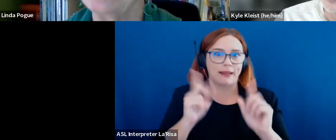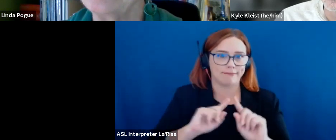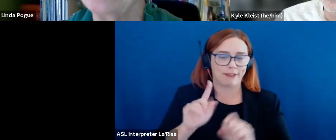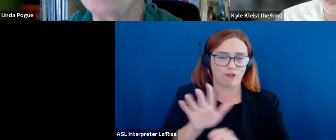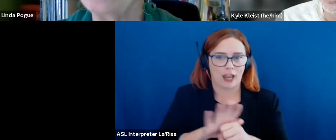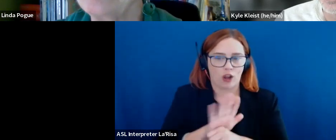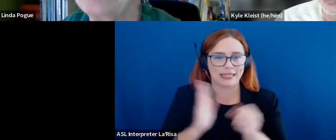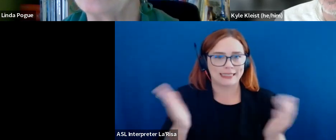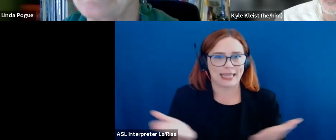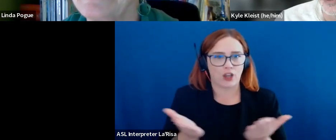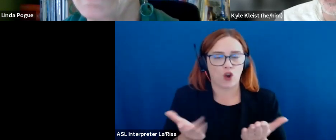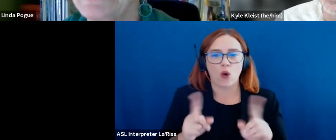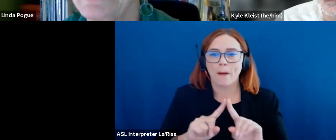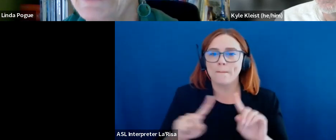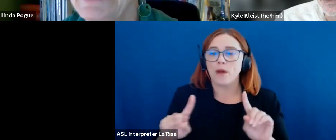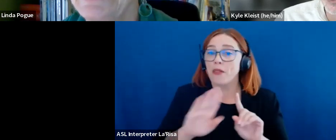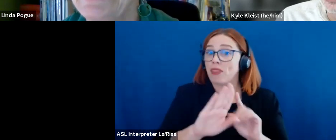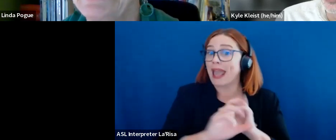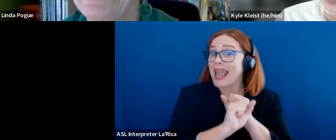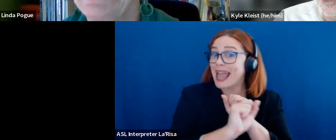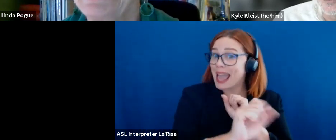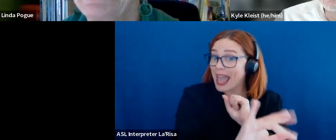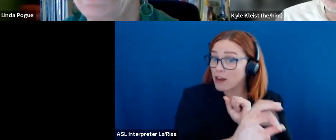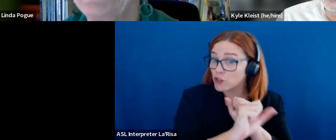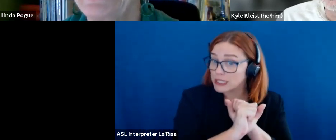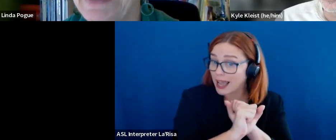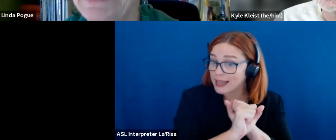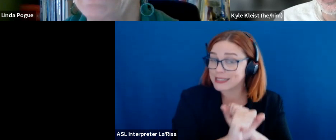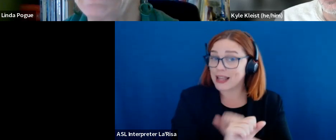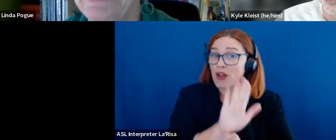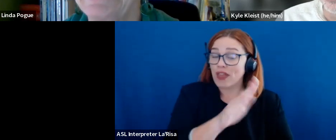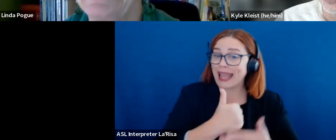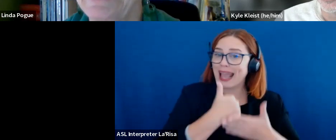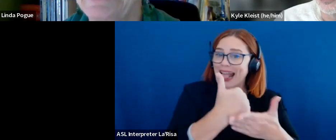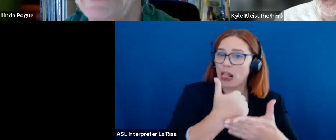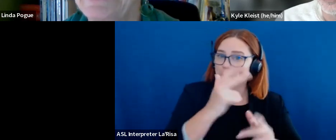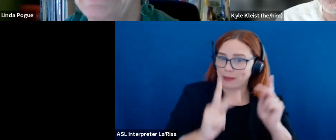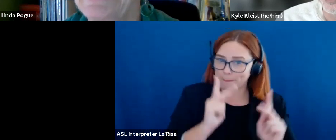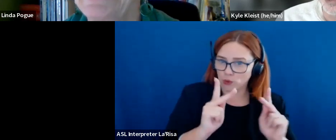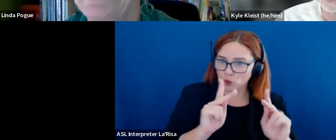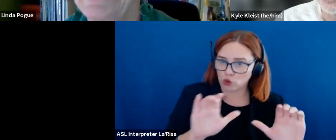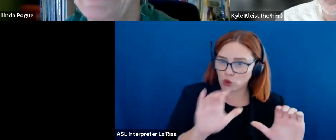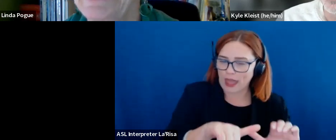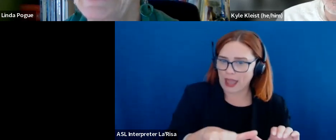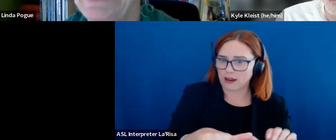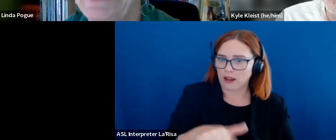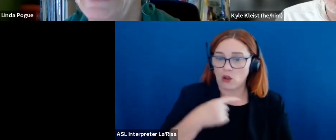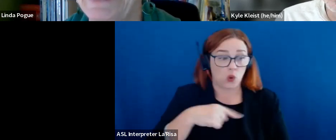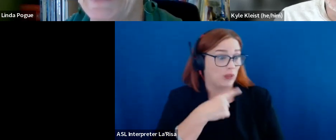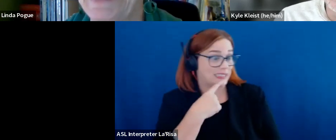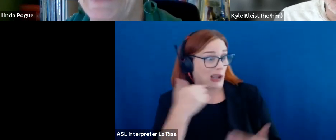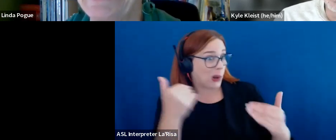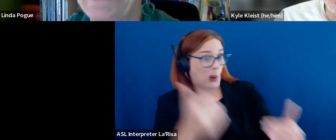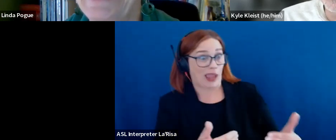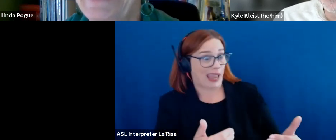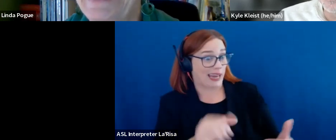that they help people out in the community. It's like, you go ahead, you advertise all you want, as long as we get the free ramps, I'm okay with